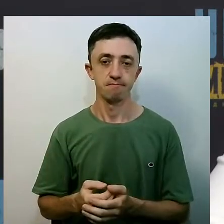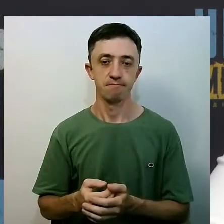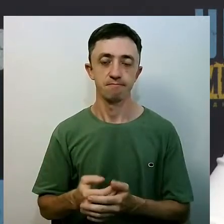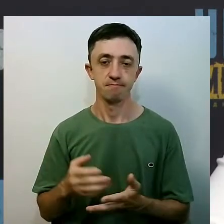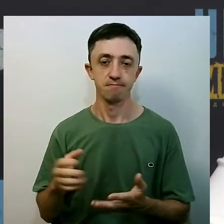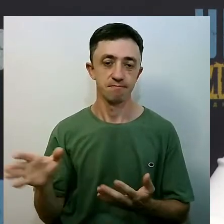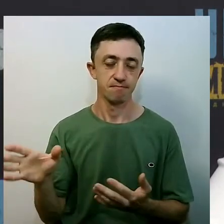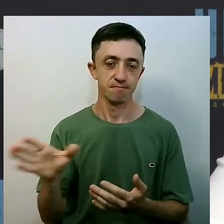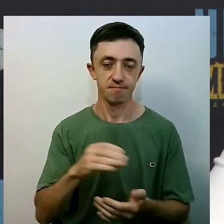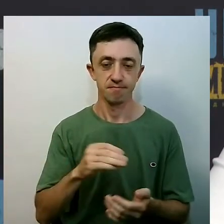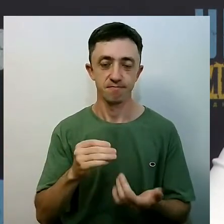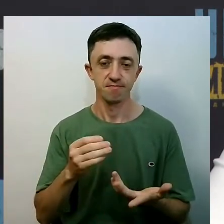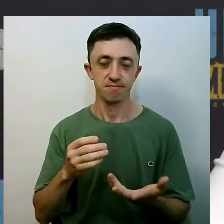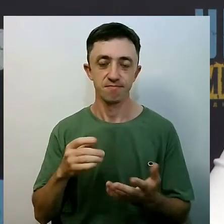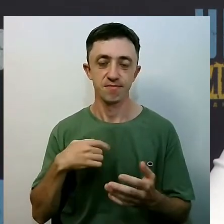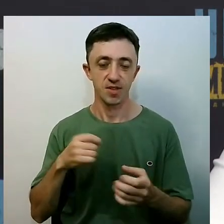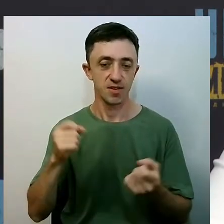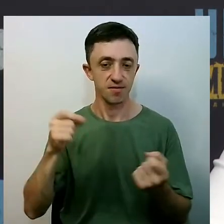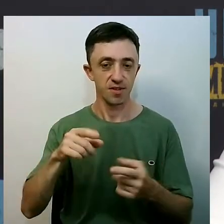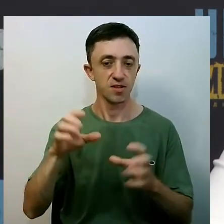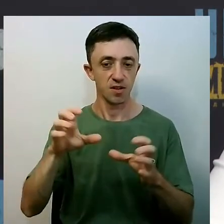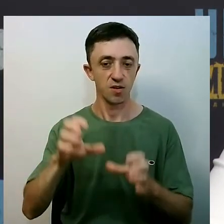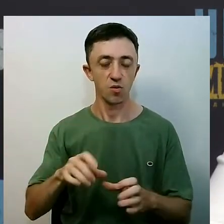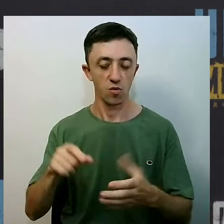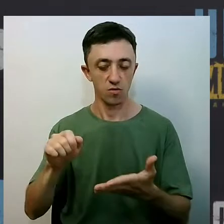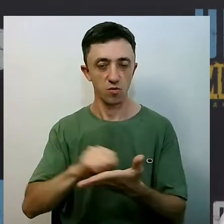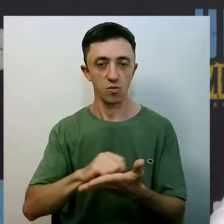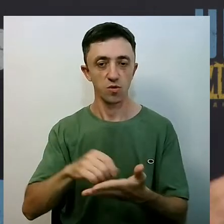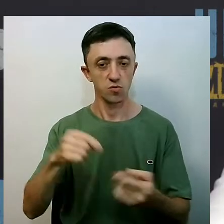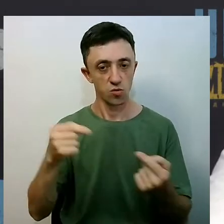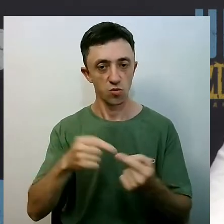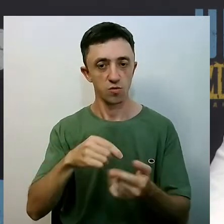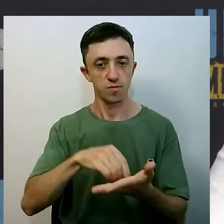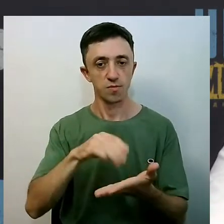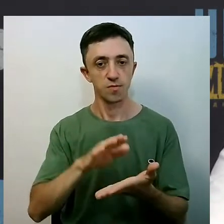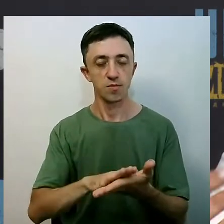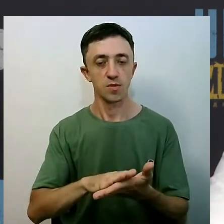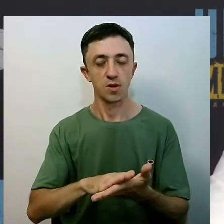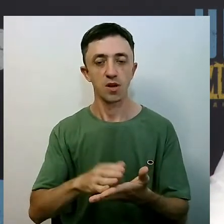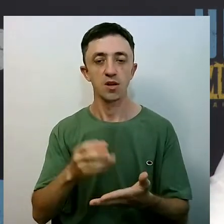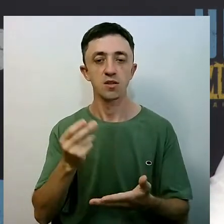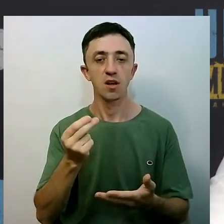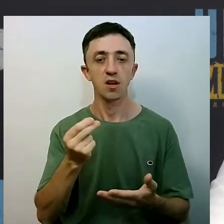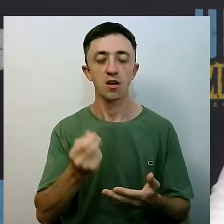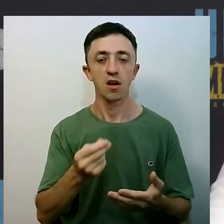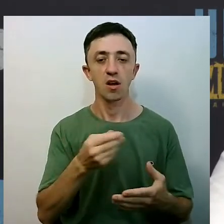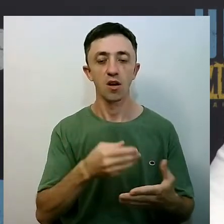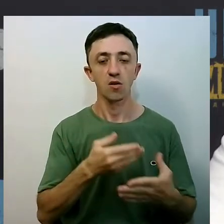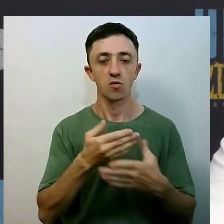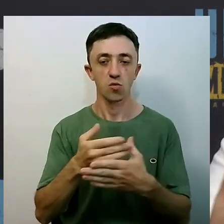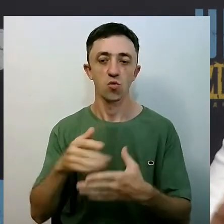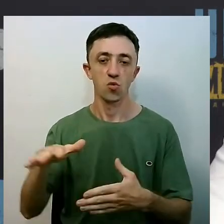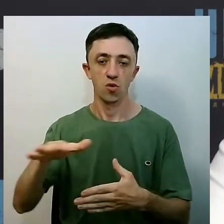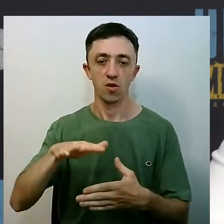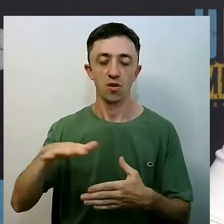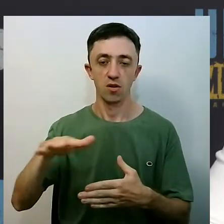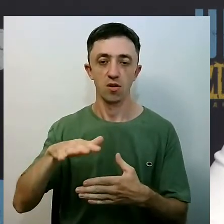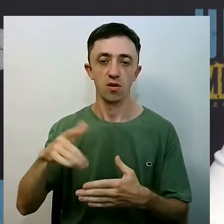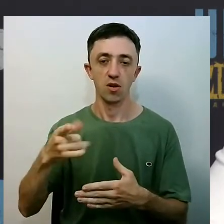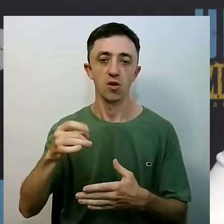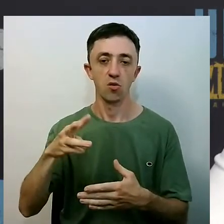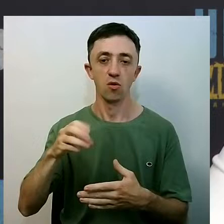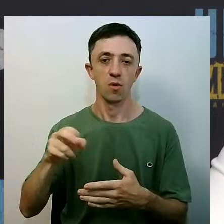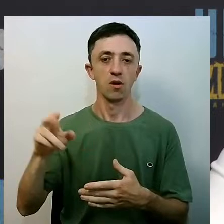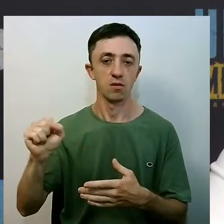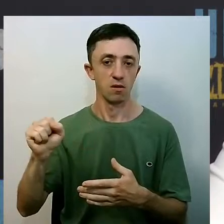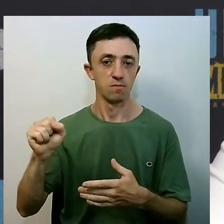a private house, but it is used as a hotel. Everything should be bring in line with the law,